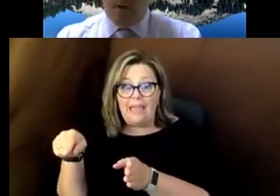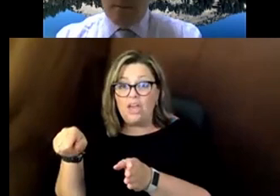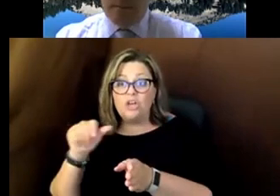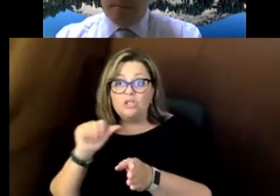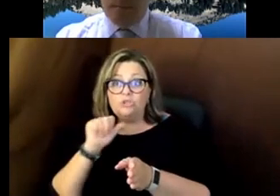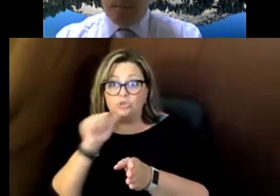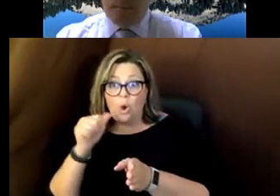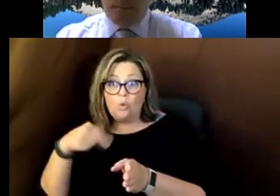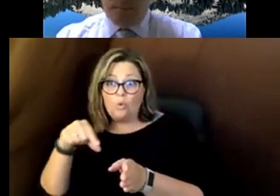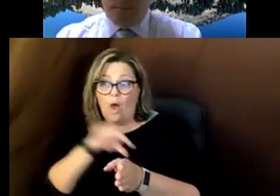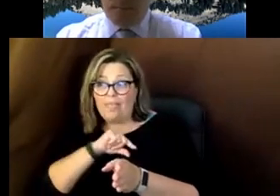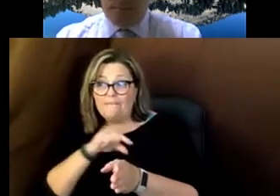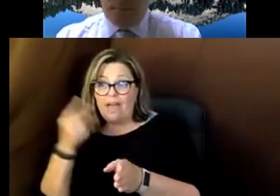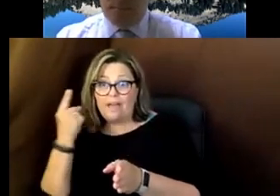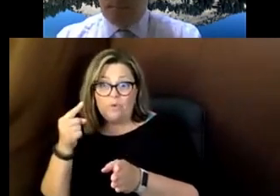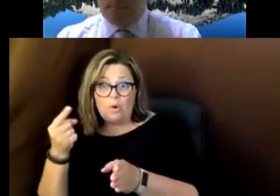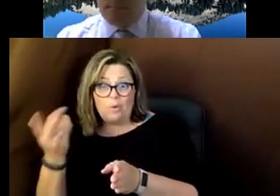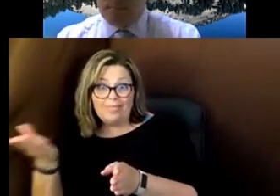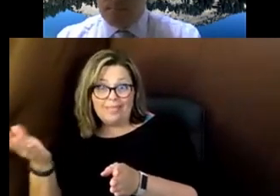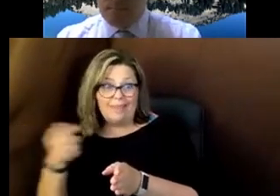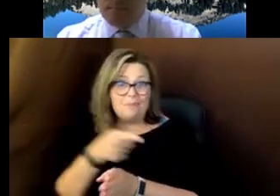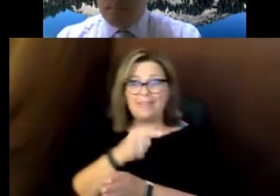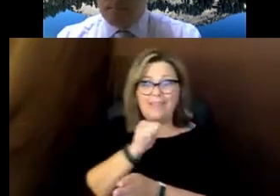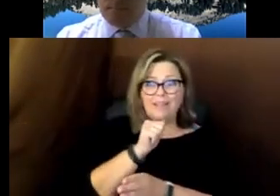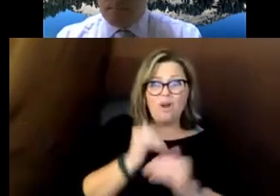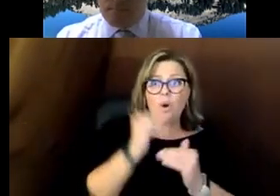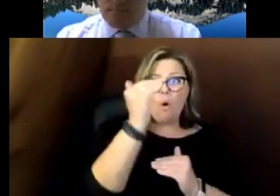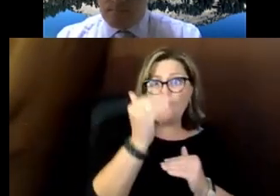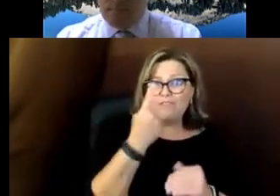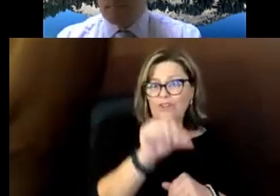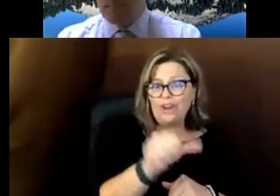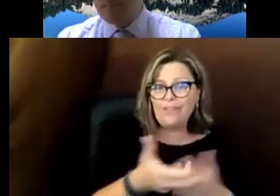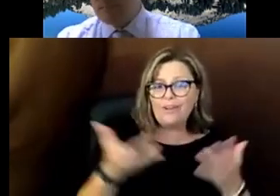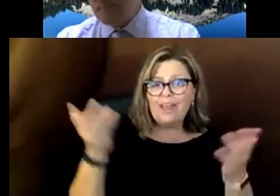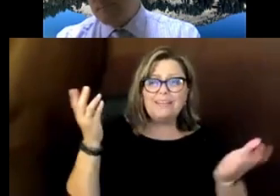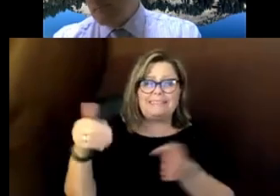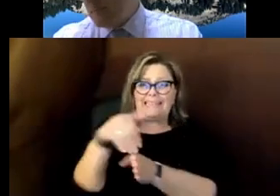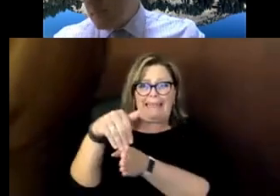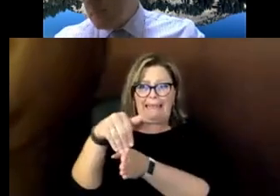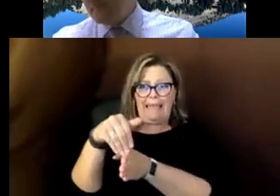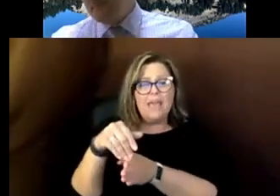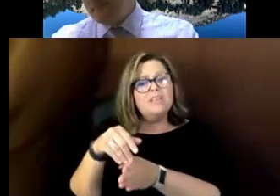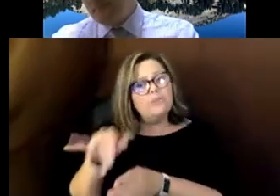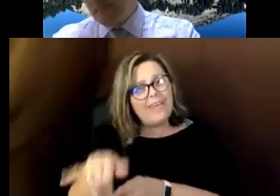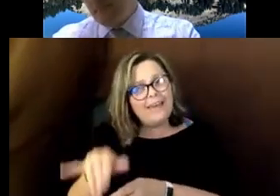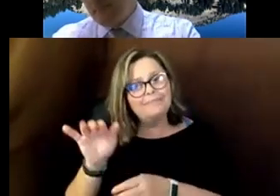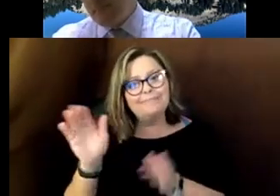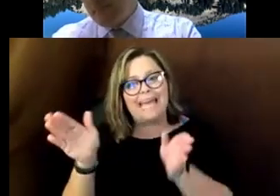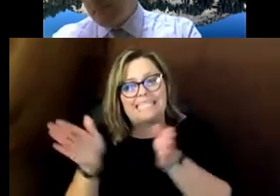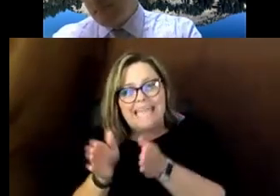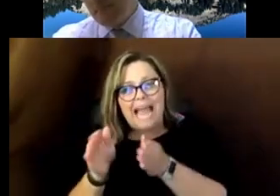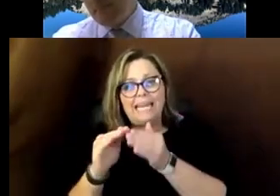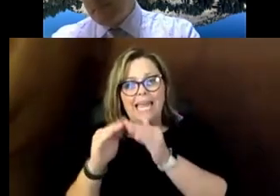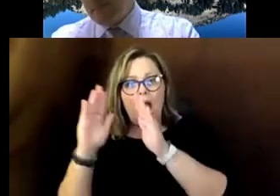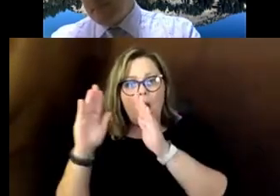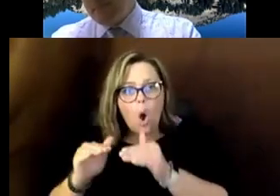the folks that we need to be having, you know, these little cottages and these tiny homes, and, you know, that every time